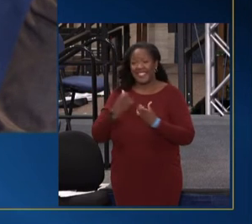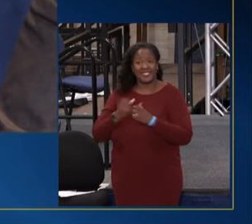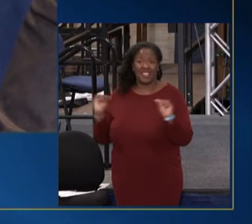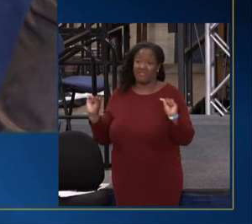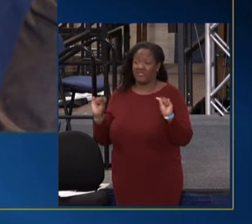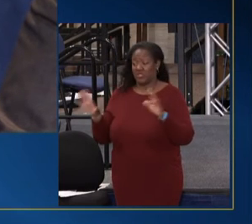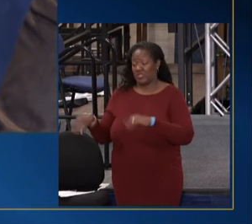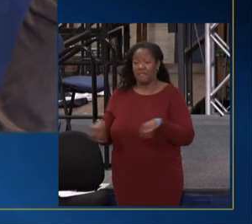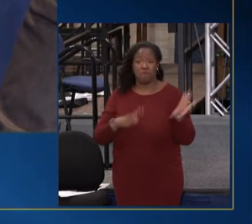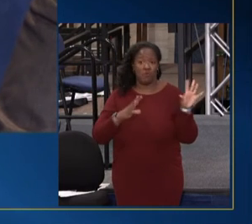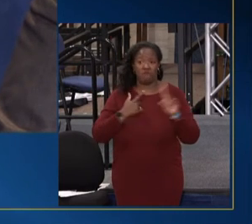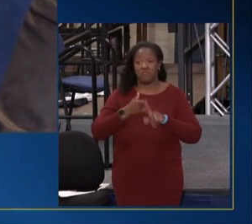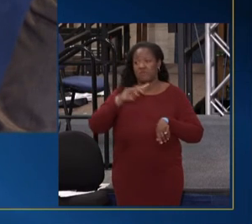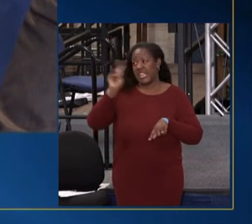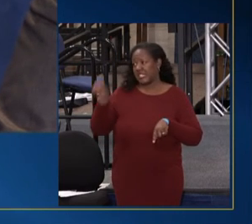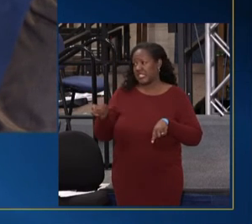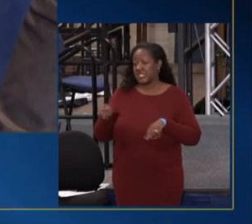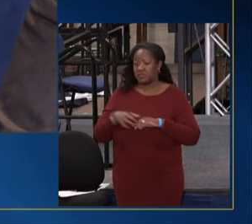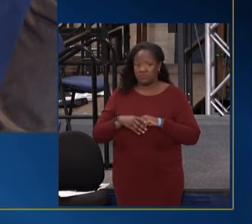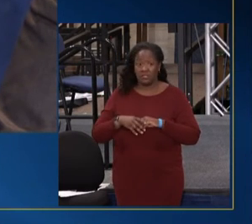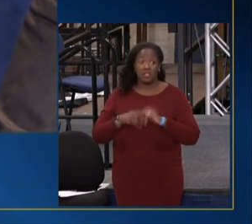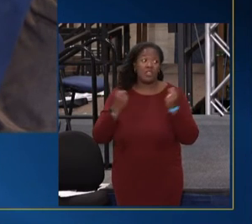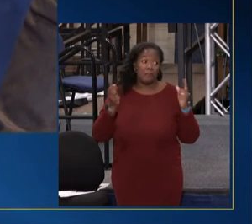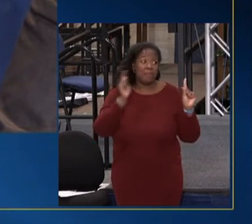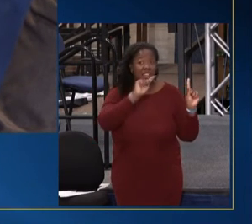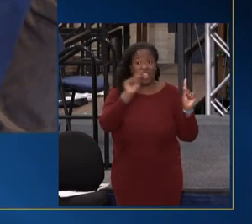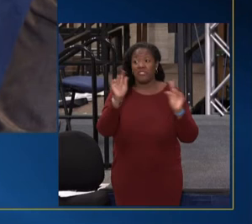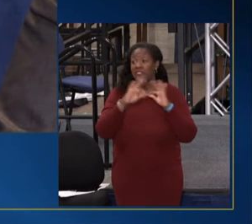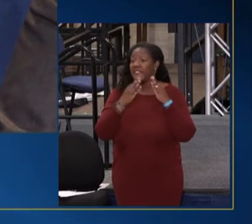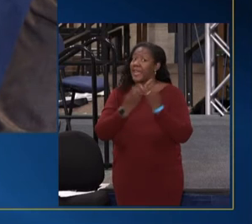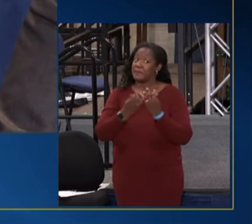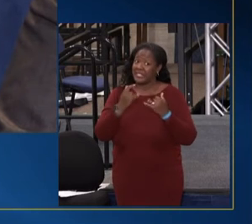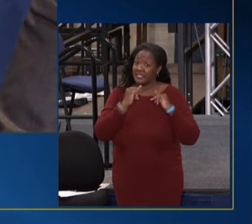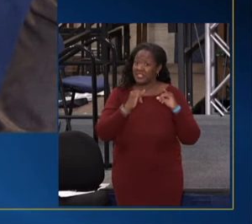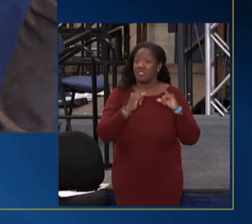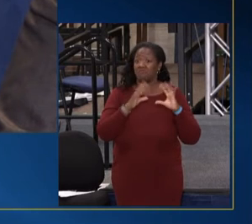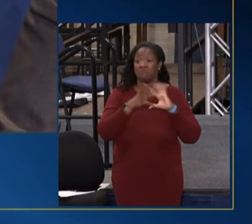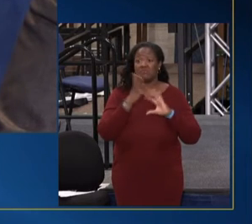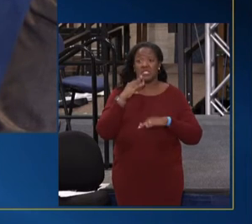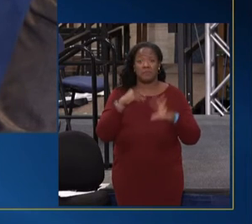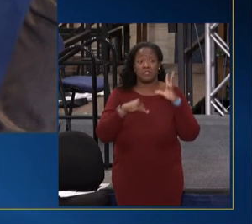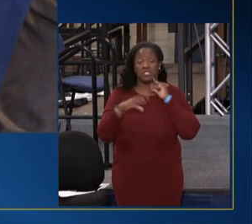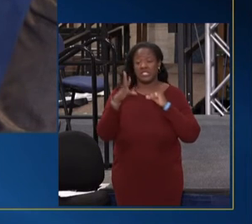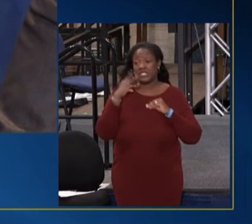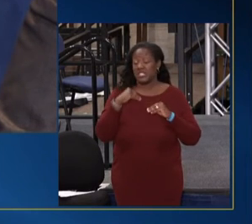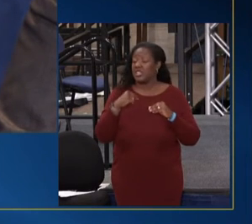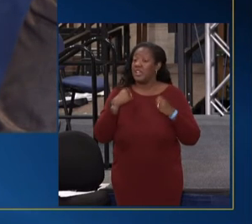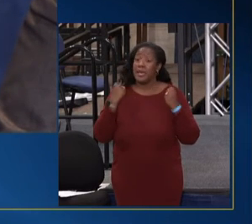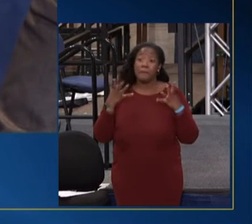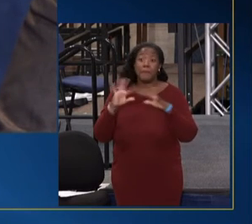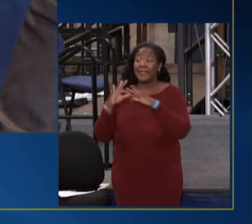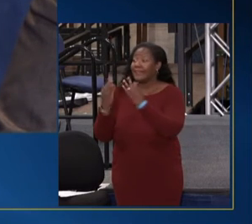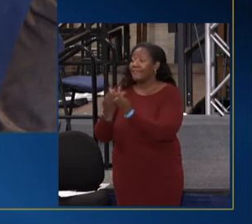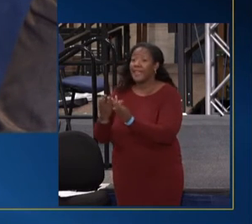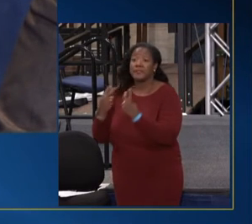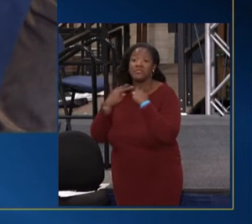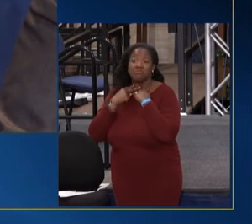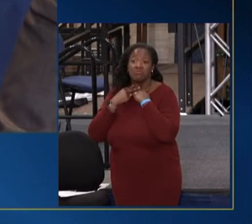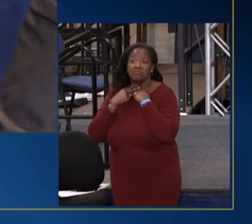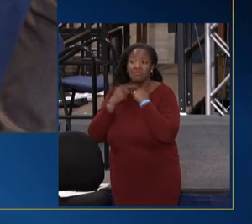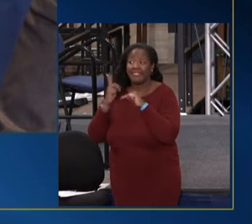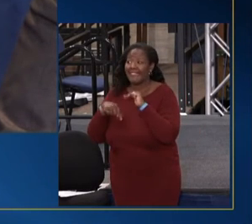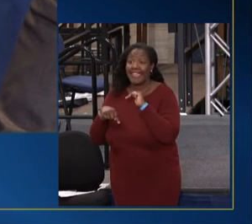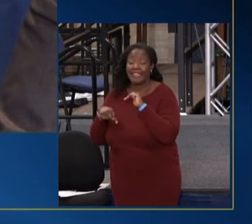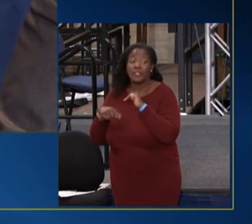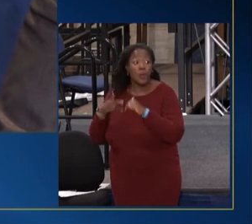So many other families are telling this story, and for each family that's moving, right, we have many other families who don't have that option. We're seeing